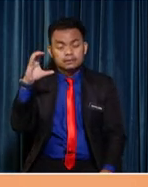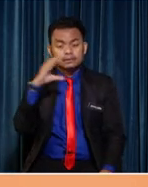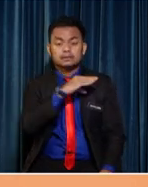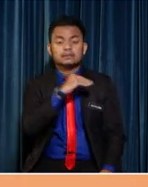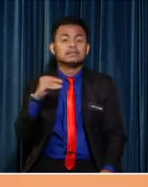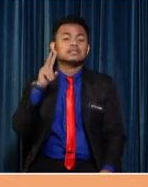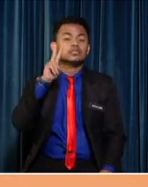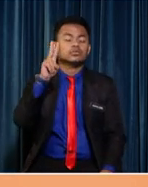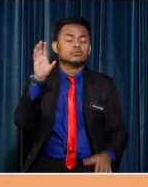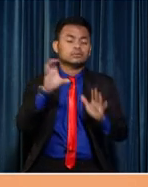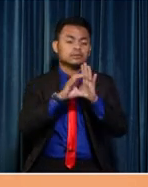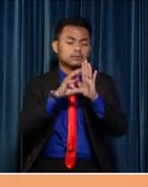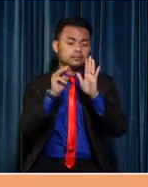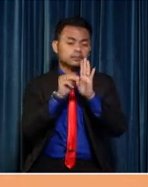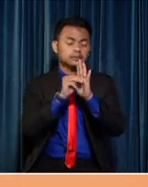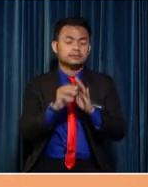602 centimeters.